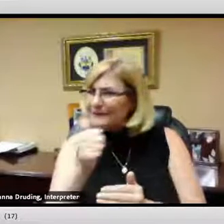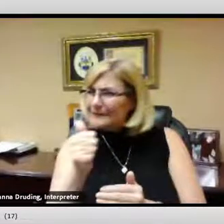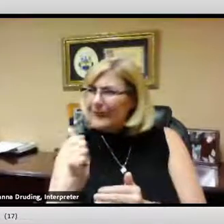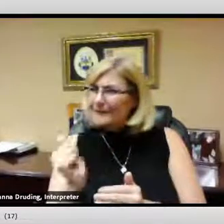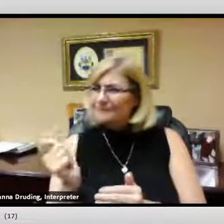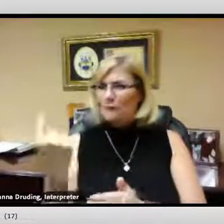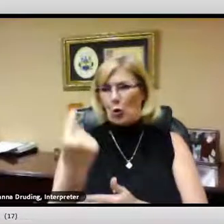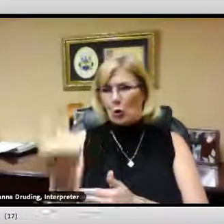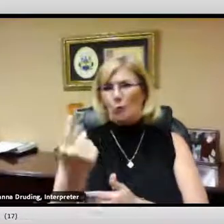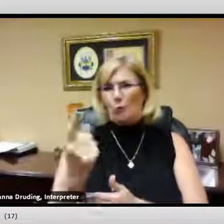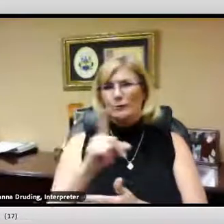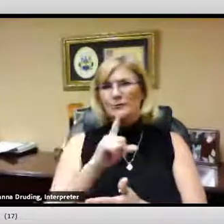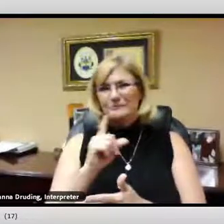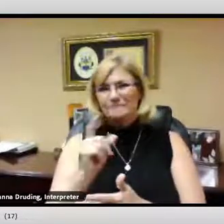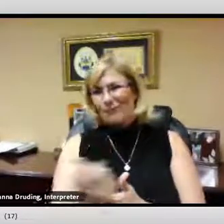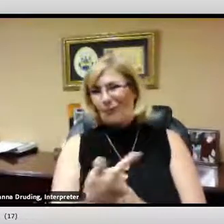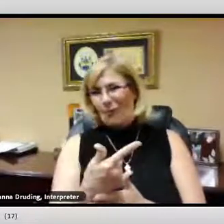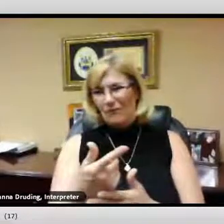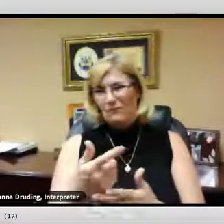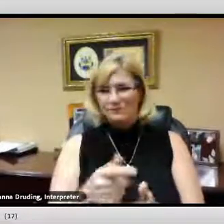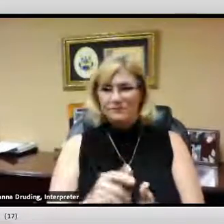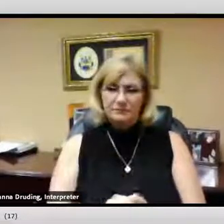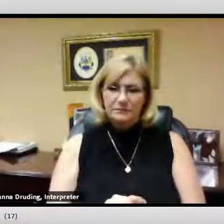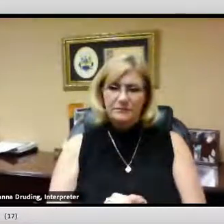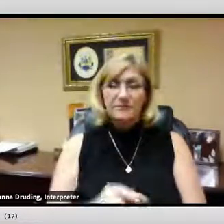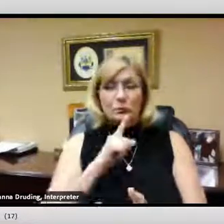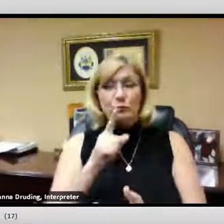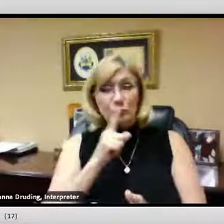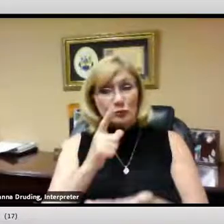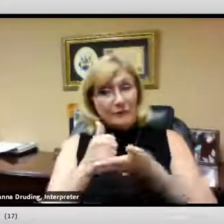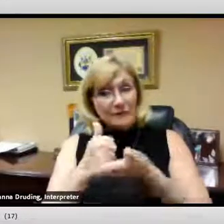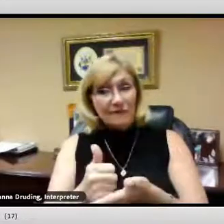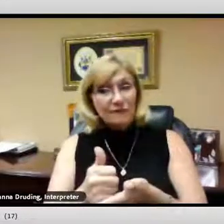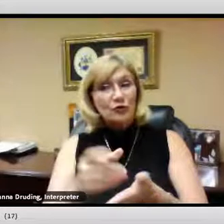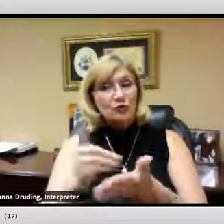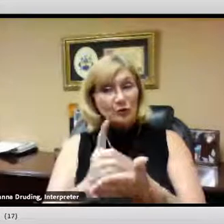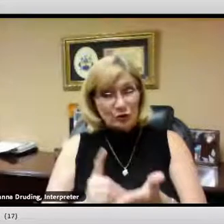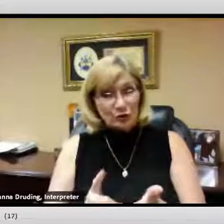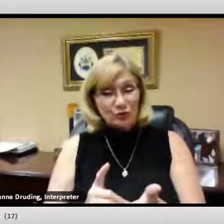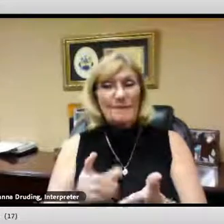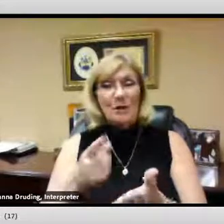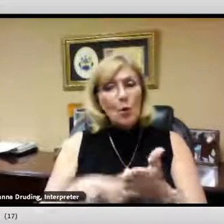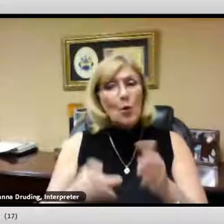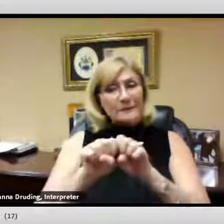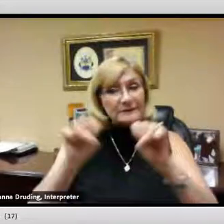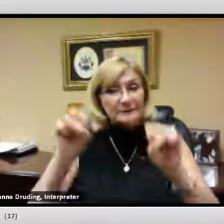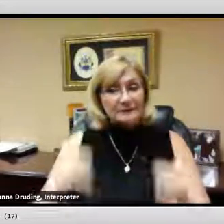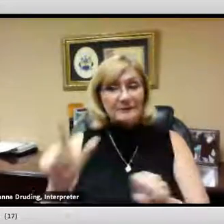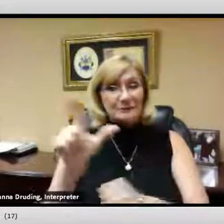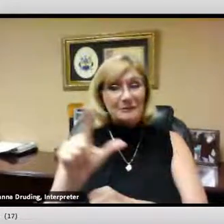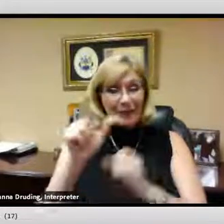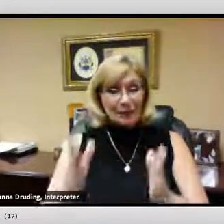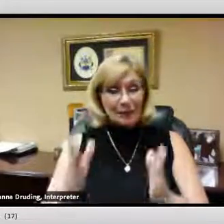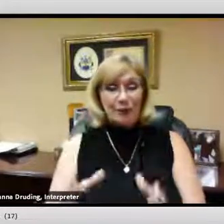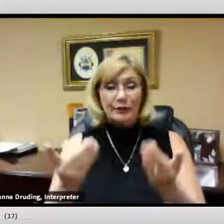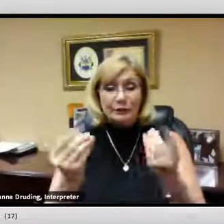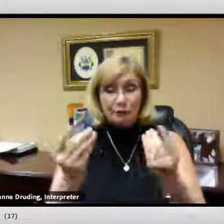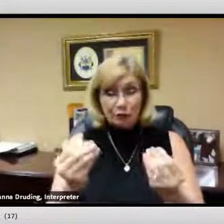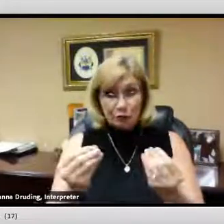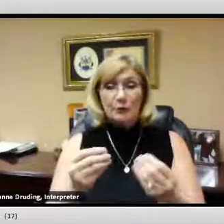but not always literally. But it's very, very helpful in describing what systems librarians do, especially accidental